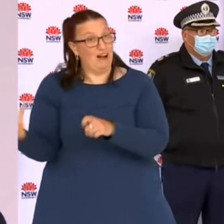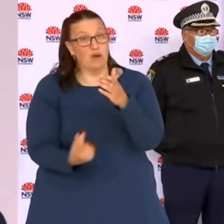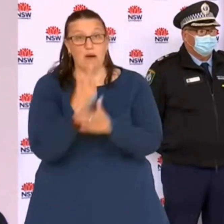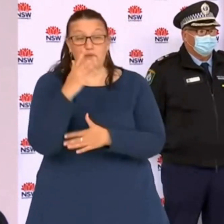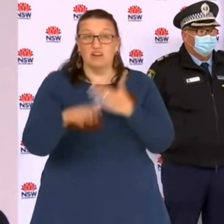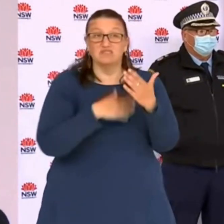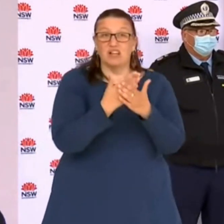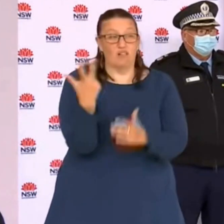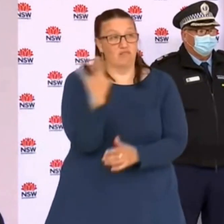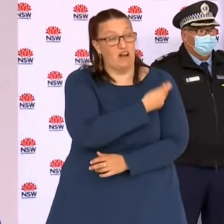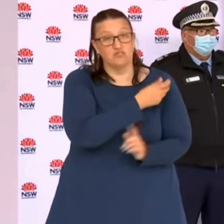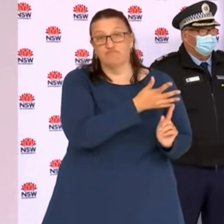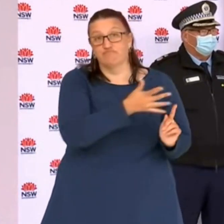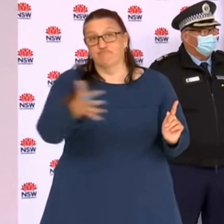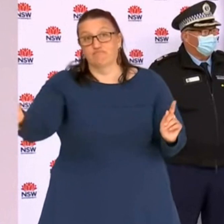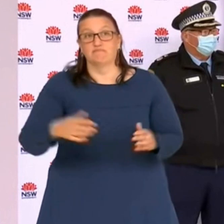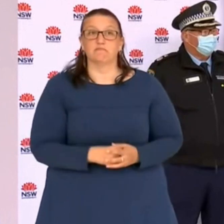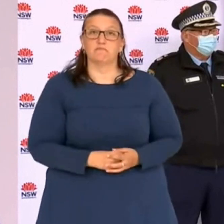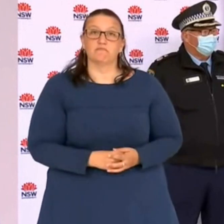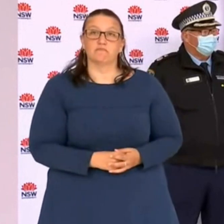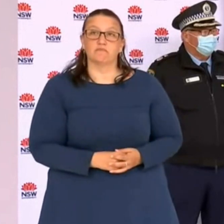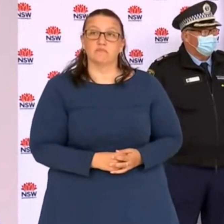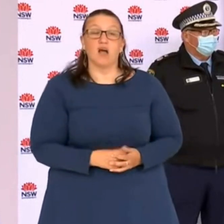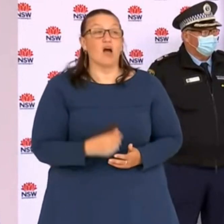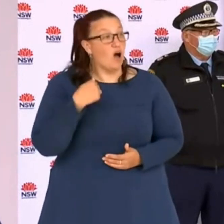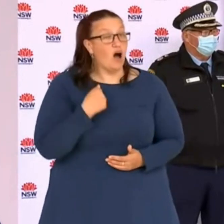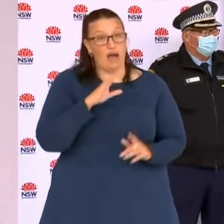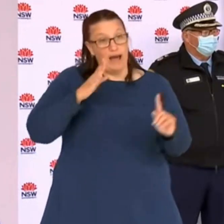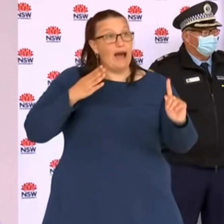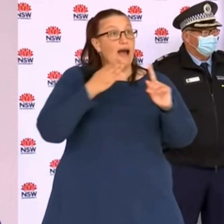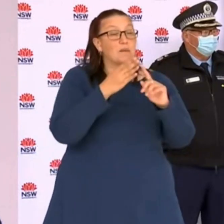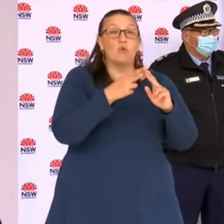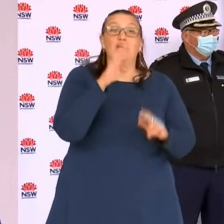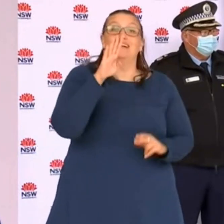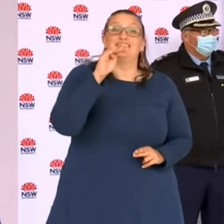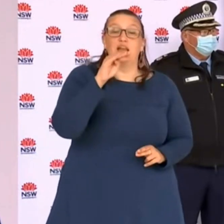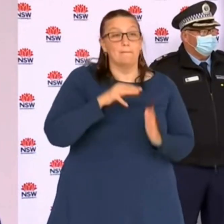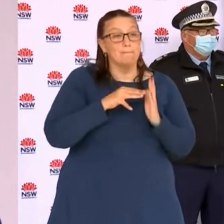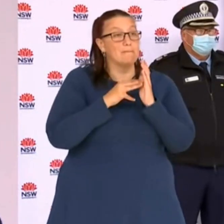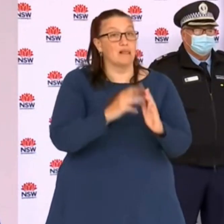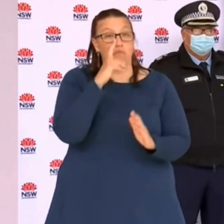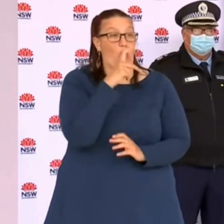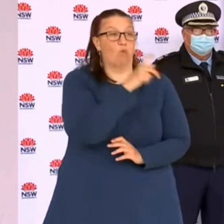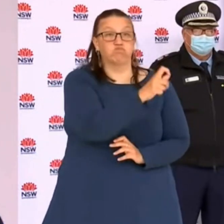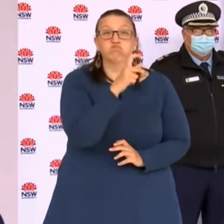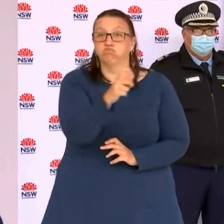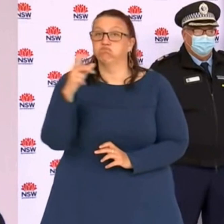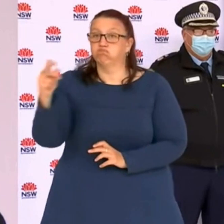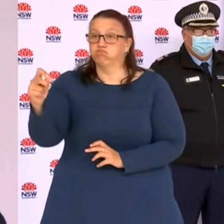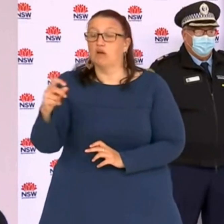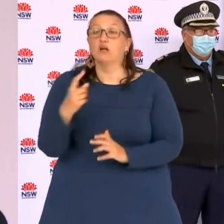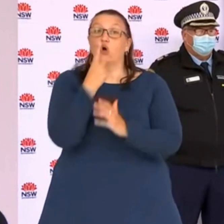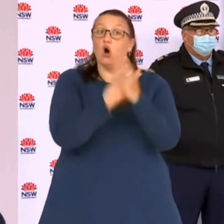jabs. That's about 80% of the adult population, but it's only about 62% of the New South Wales population. So I want to be clear that we